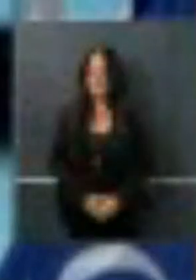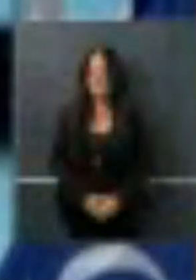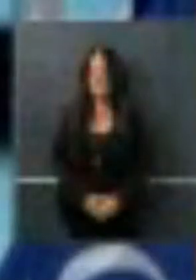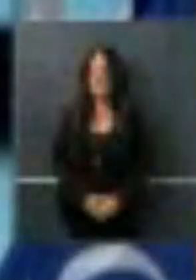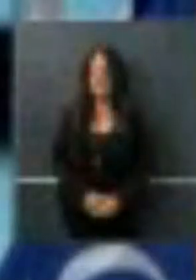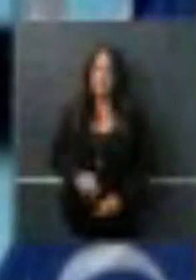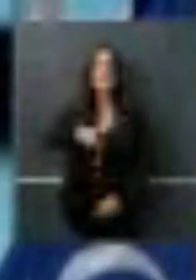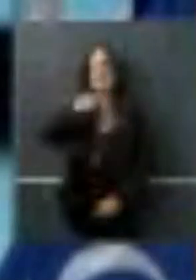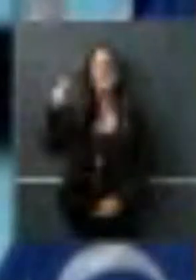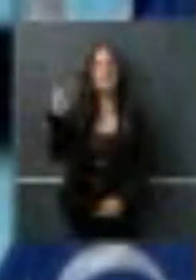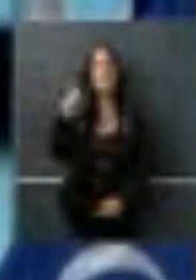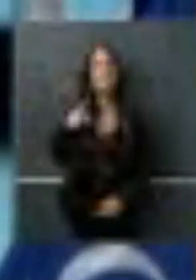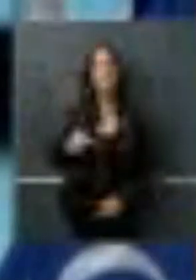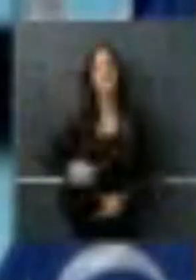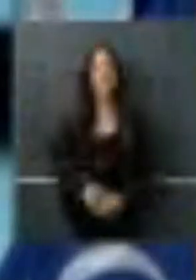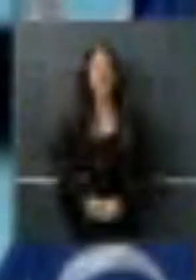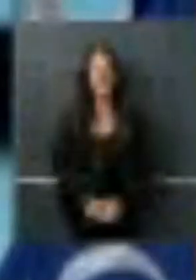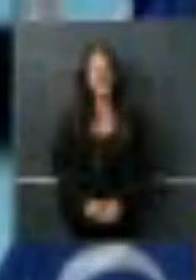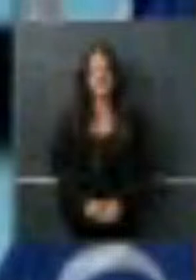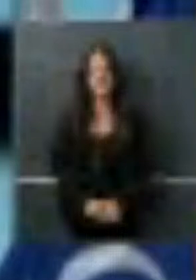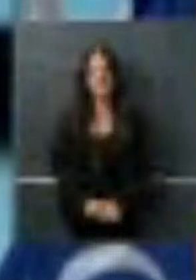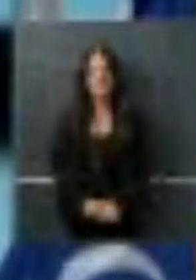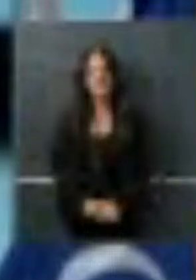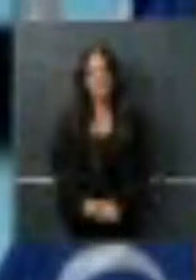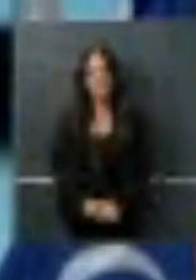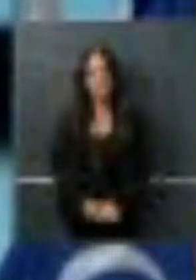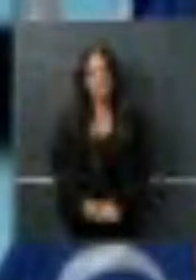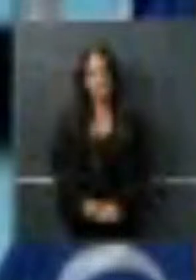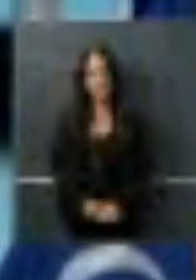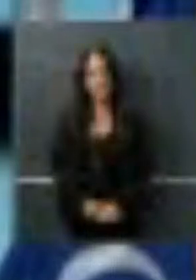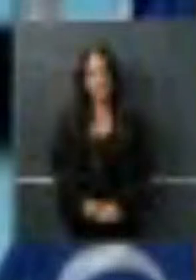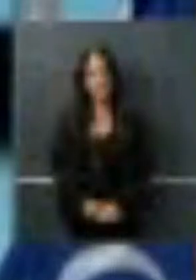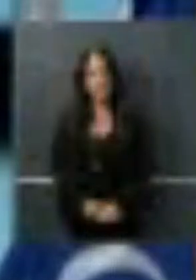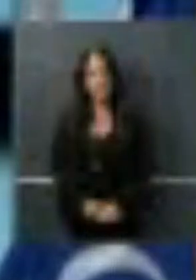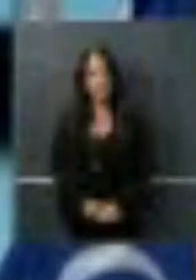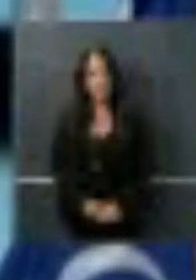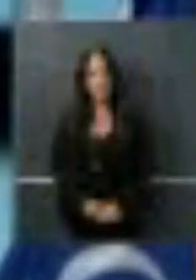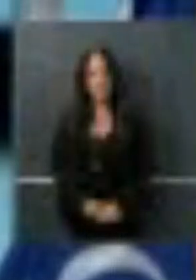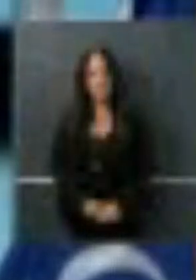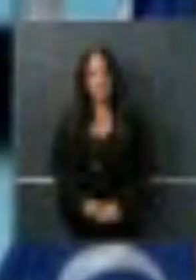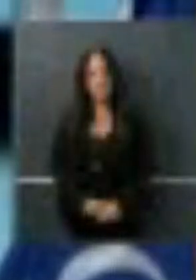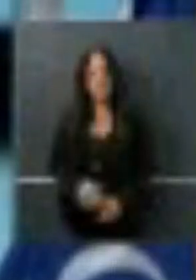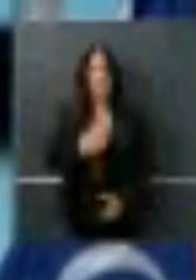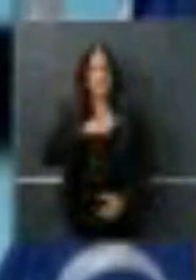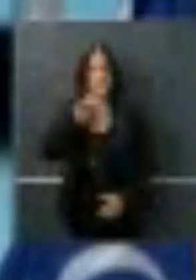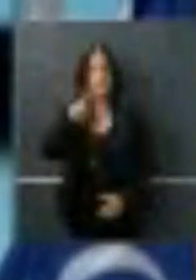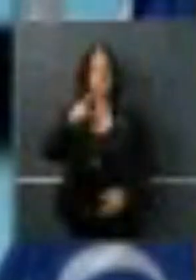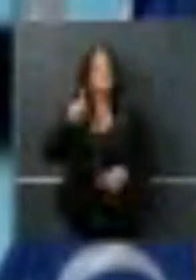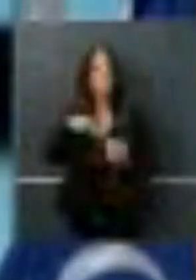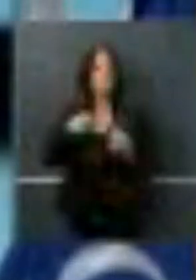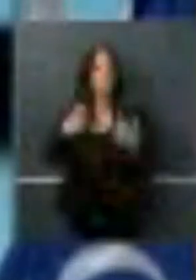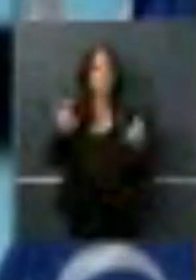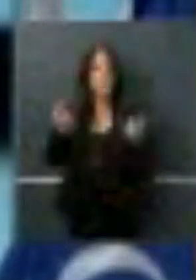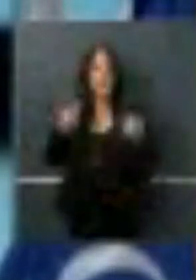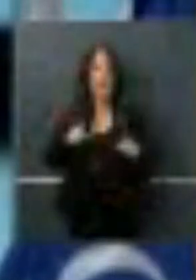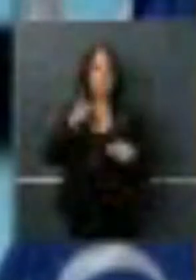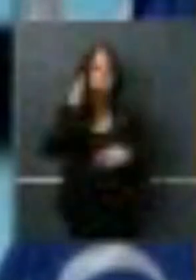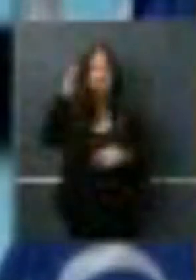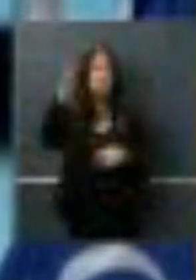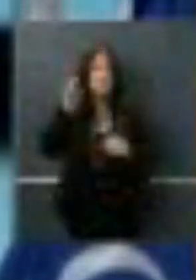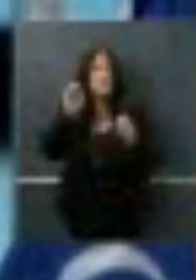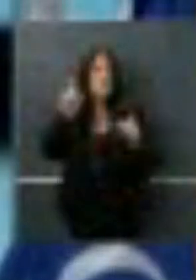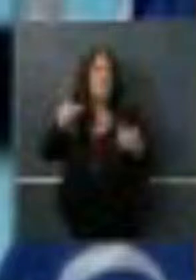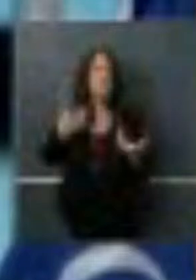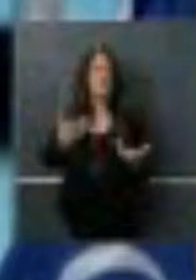Governor, I have a question about the future of education. I know you're one of the many parents that hope to have your kids back in a regular school